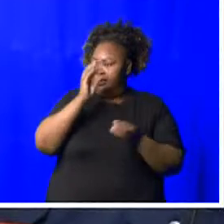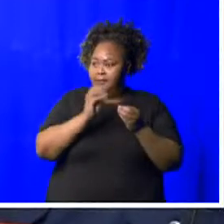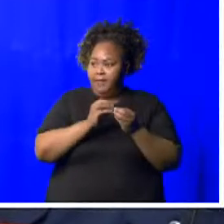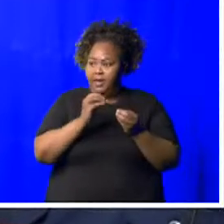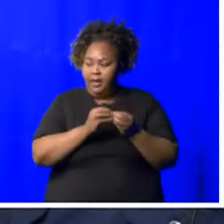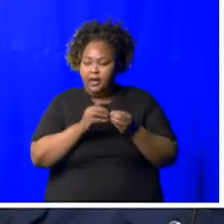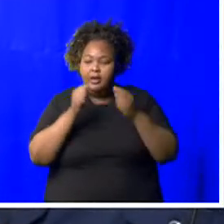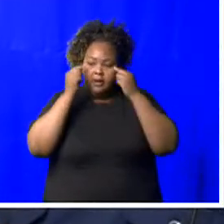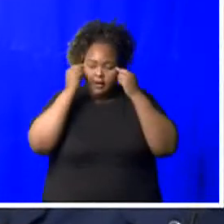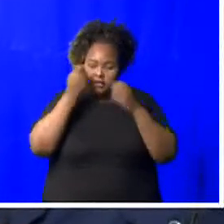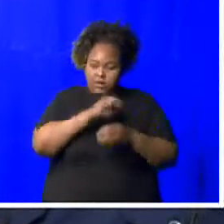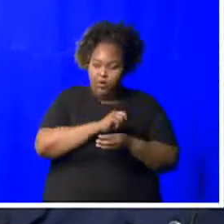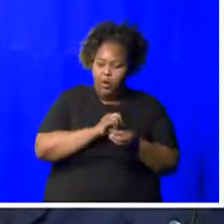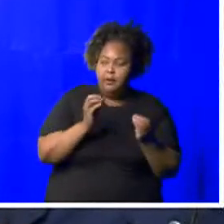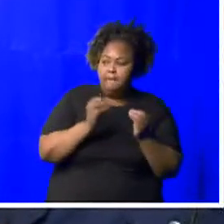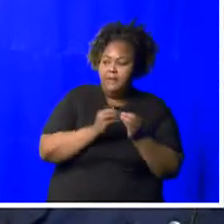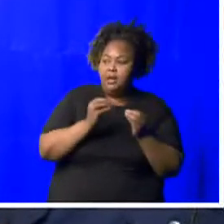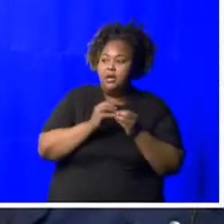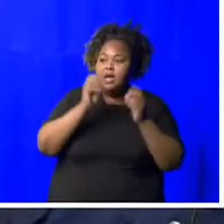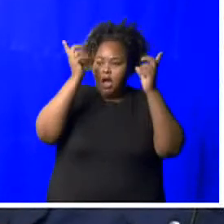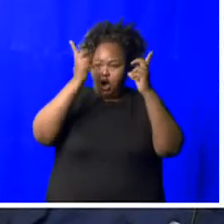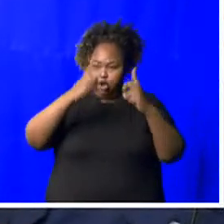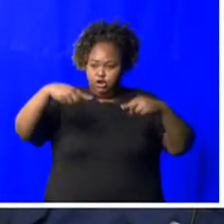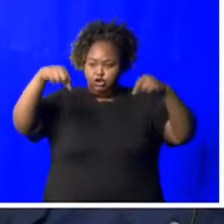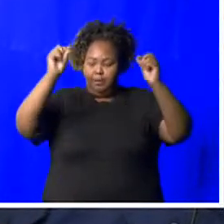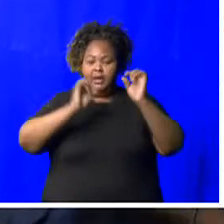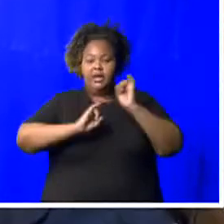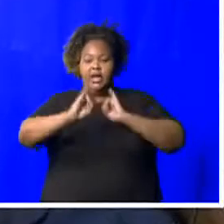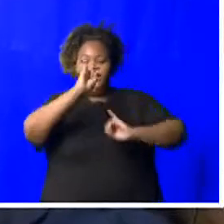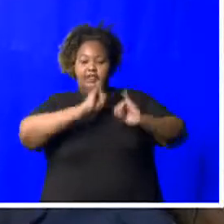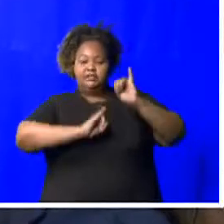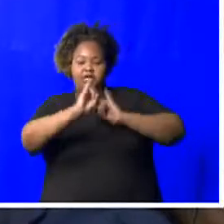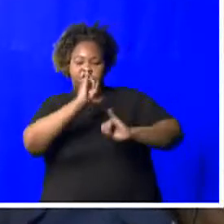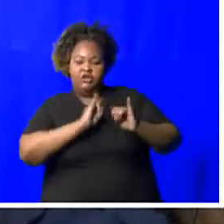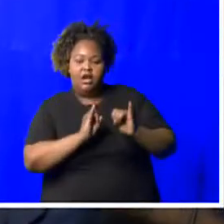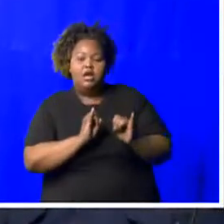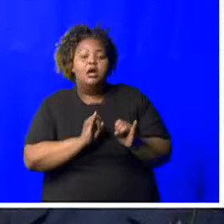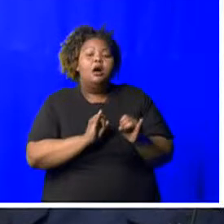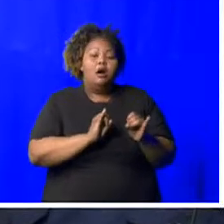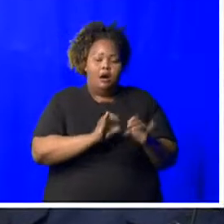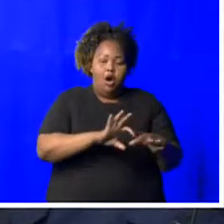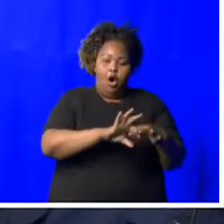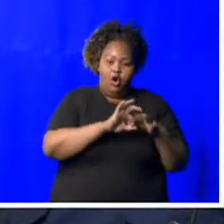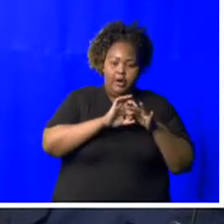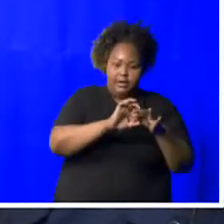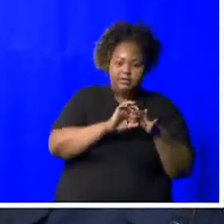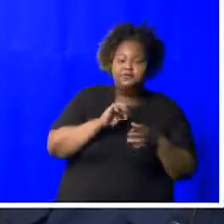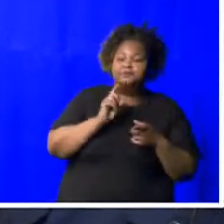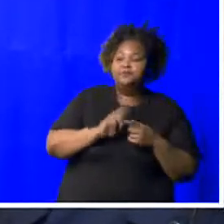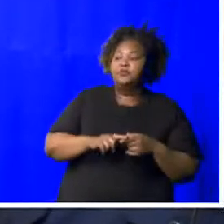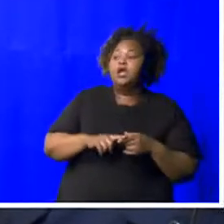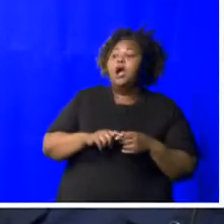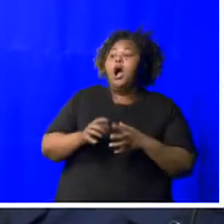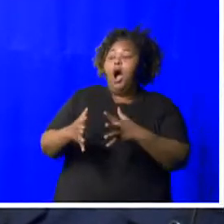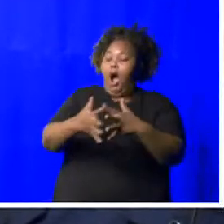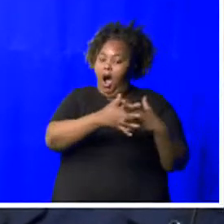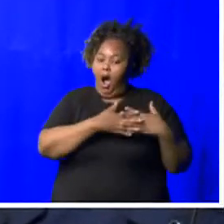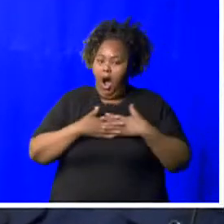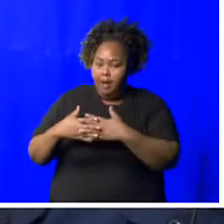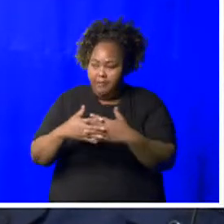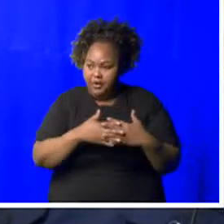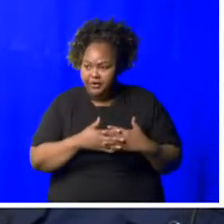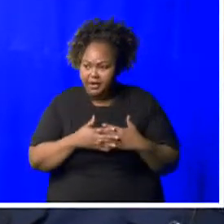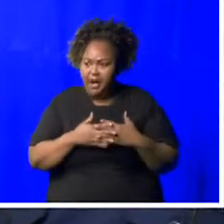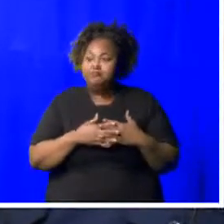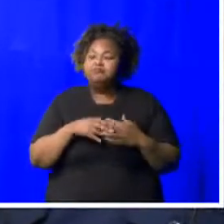of Taiwan, Japan International Cooperation Agency, USA, the OPEC Fund for